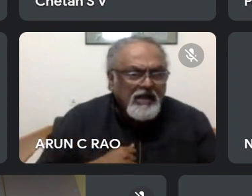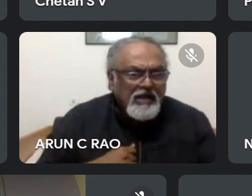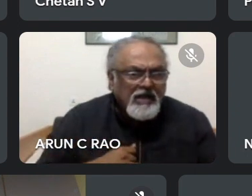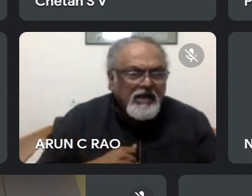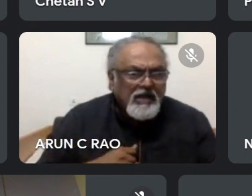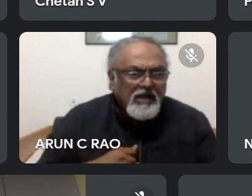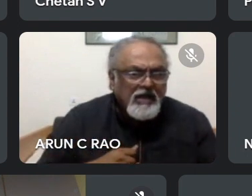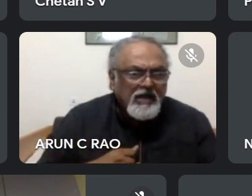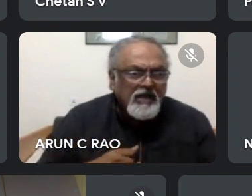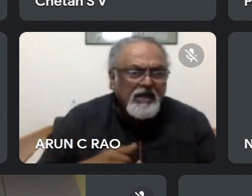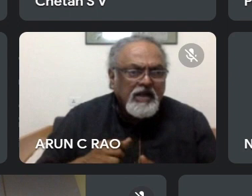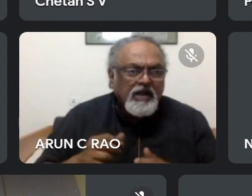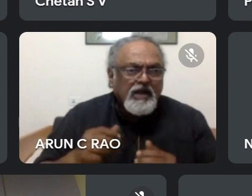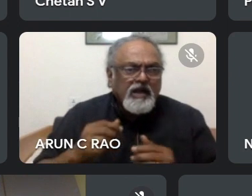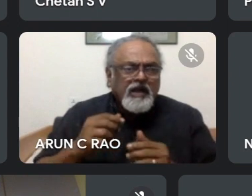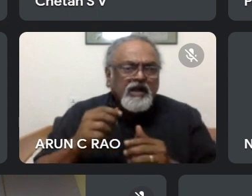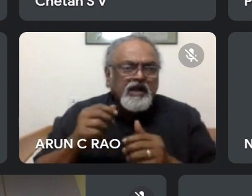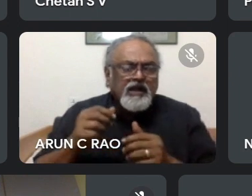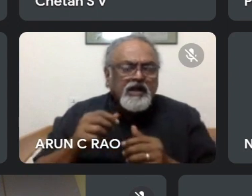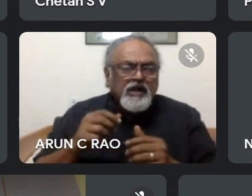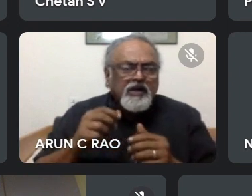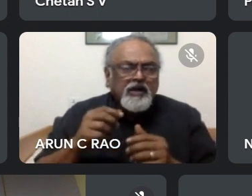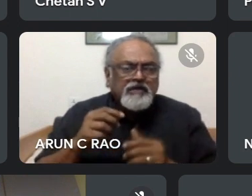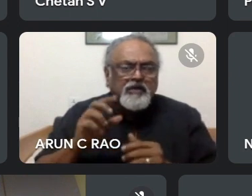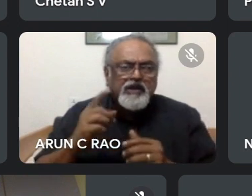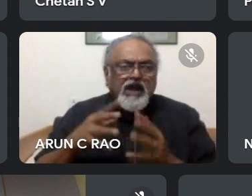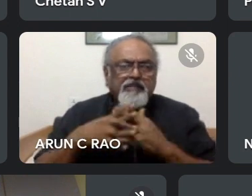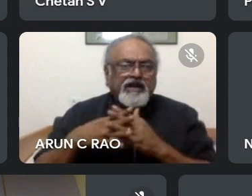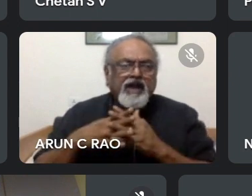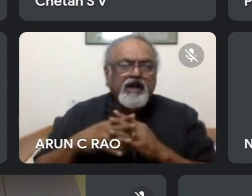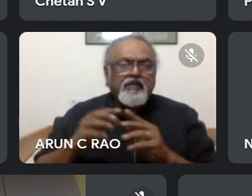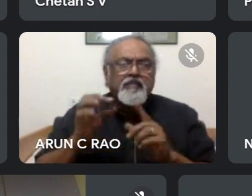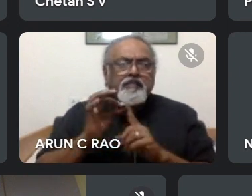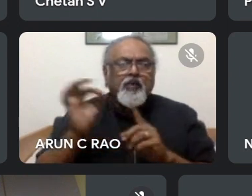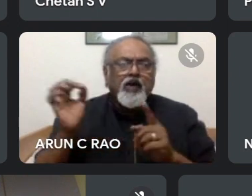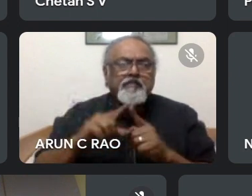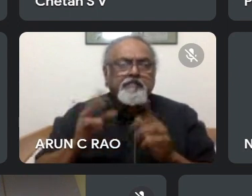American poet, a very, very good one. There was a quote.